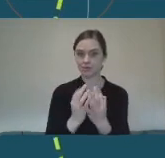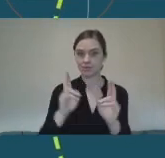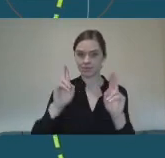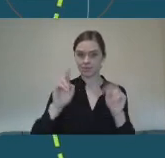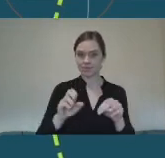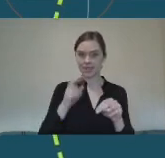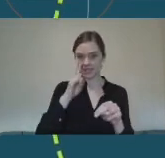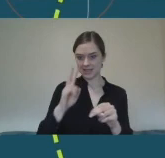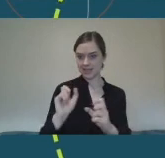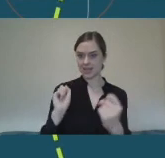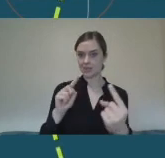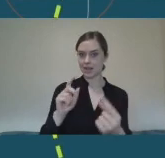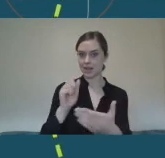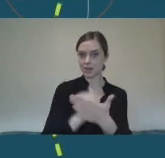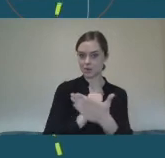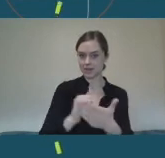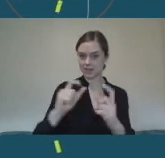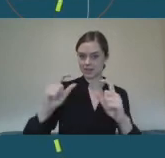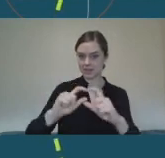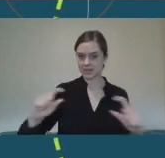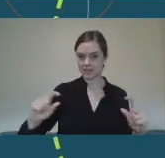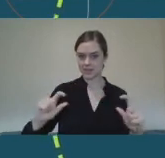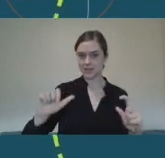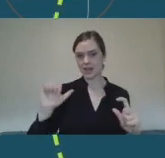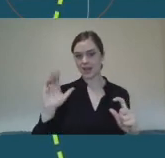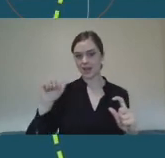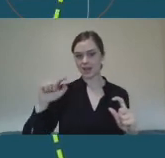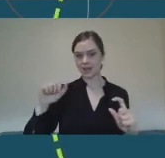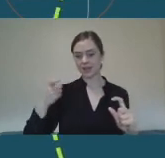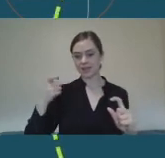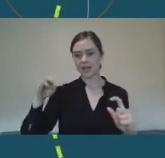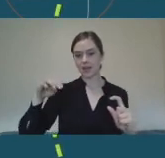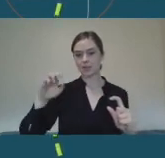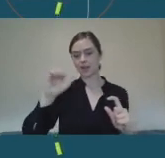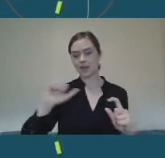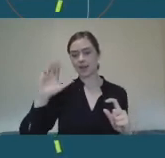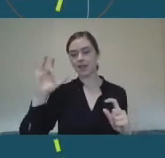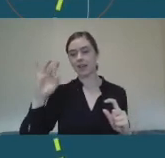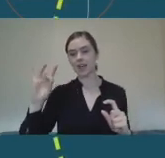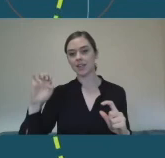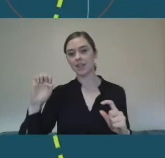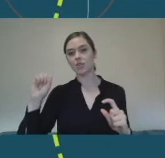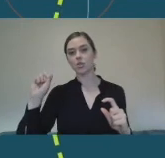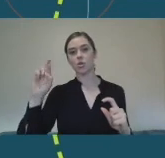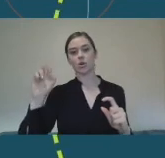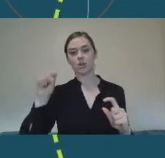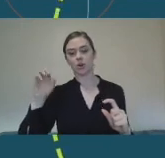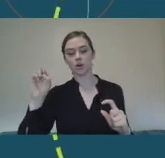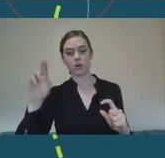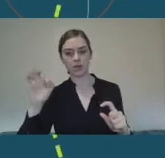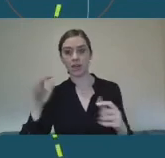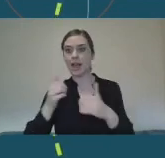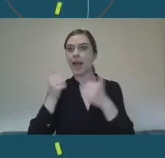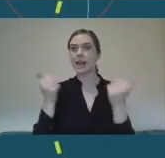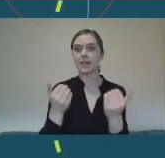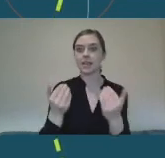alexm@lakeshore.org through our National Center on Health, Physical Activity, and Disability. So if there's anything you'd like to know about the mentor program, wellness,